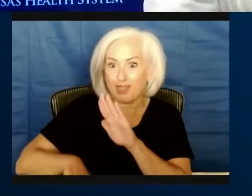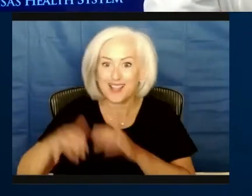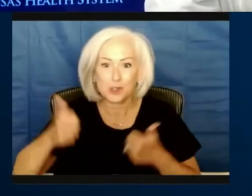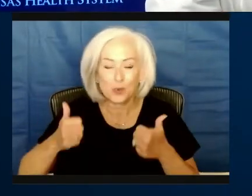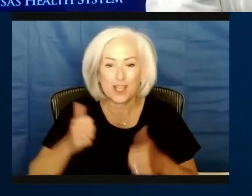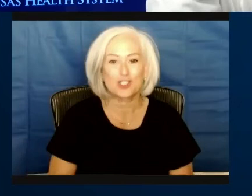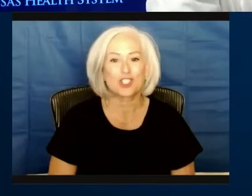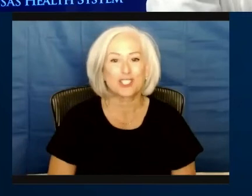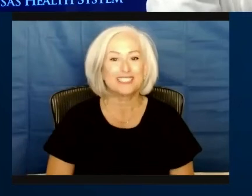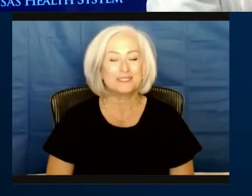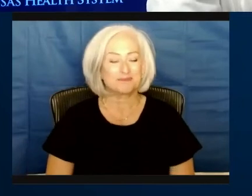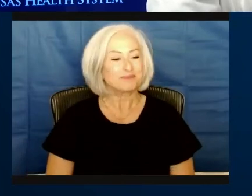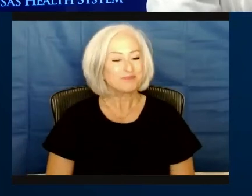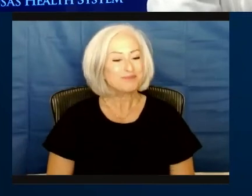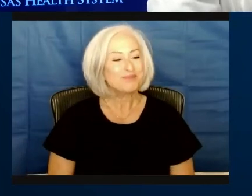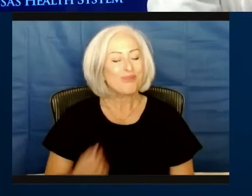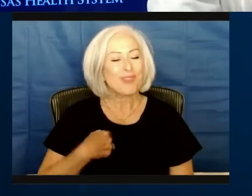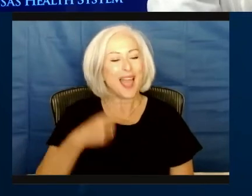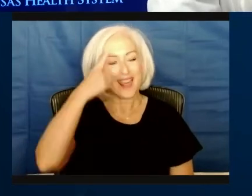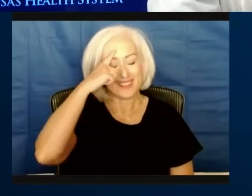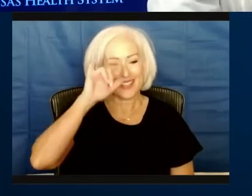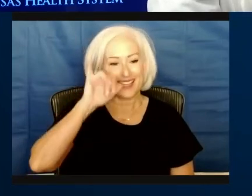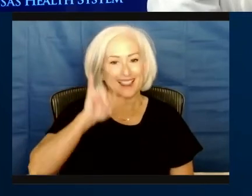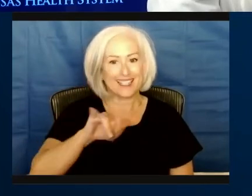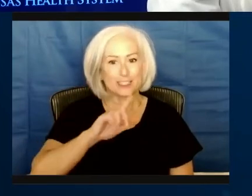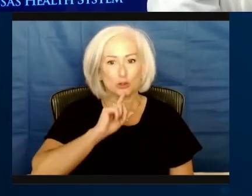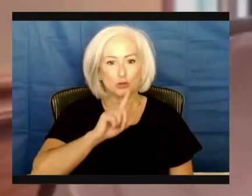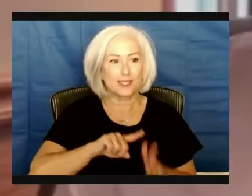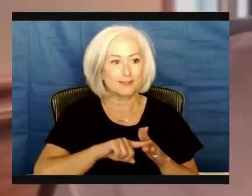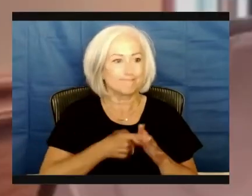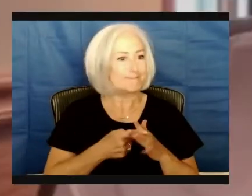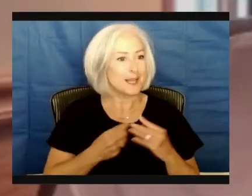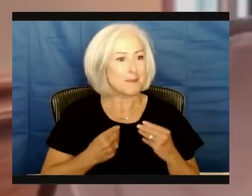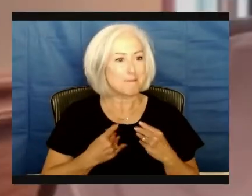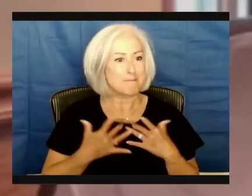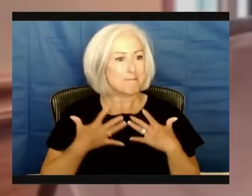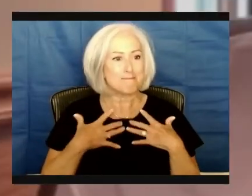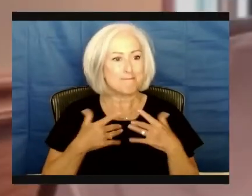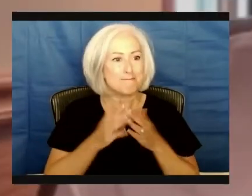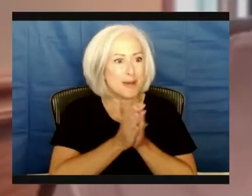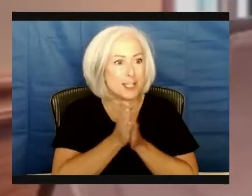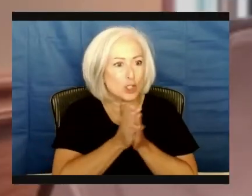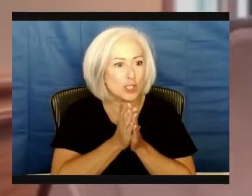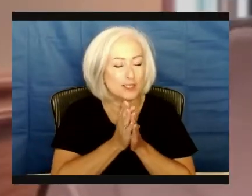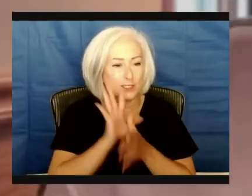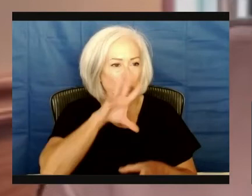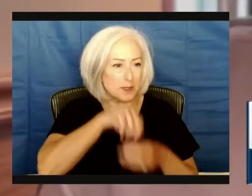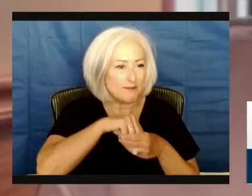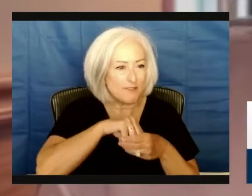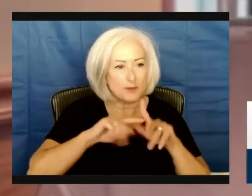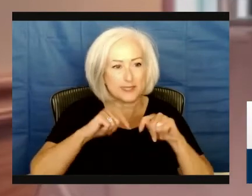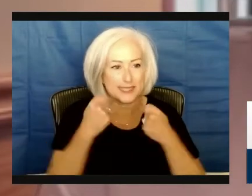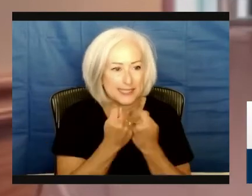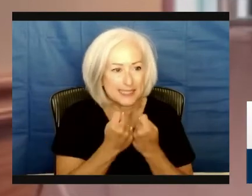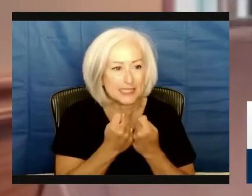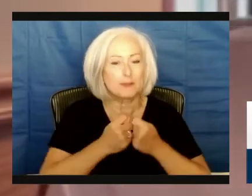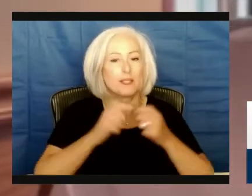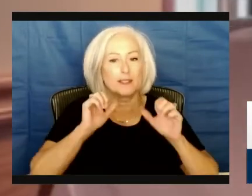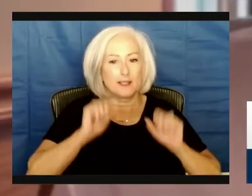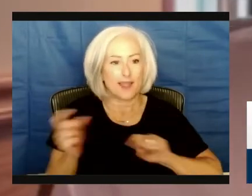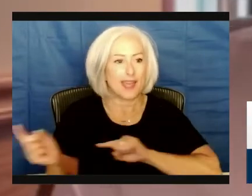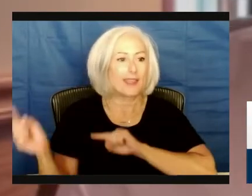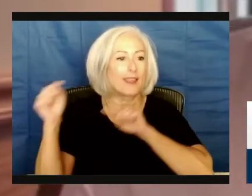I think, if anything, this kind of reignites the fire for being a part of the teams that are able to come out